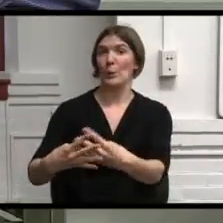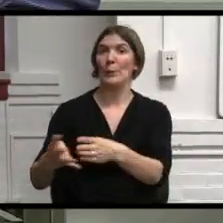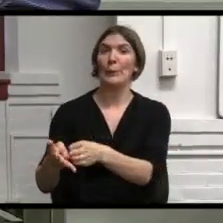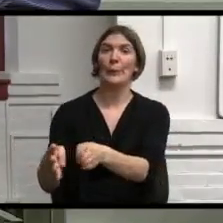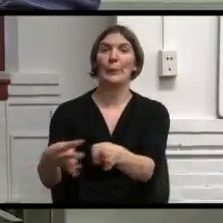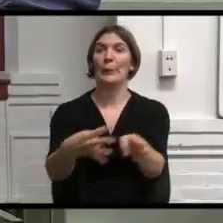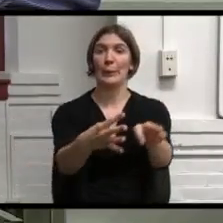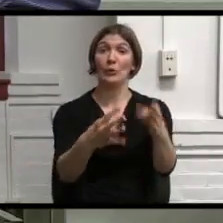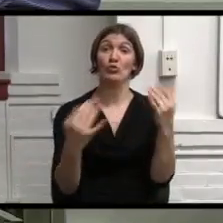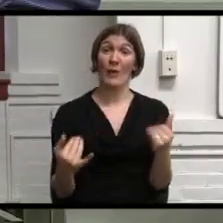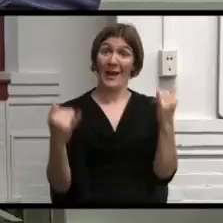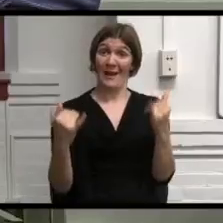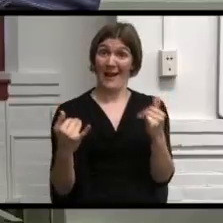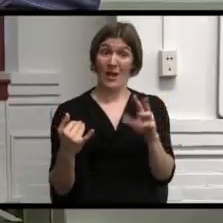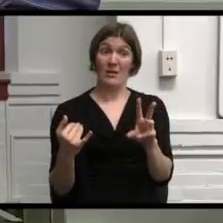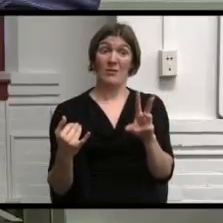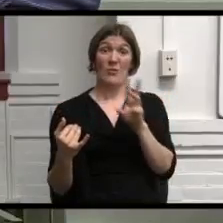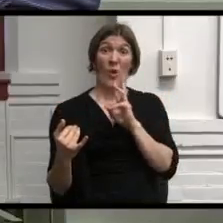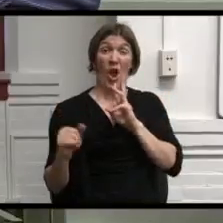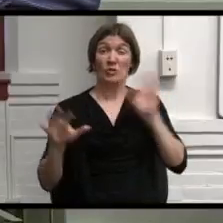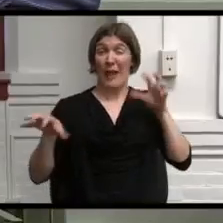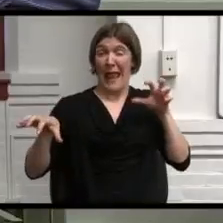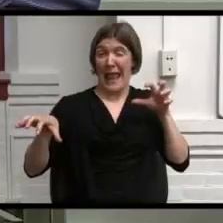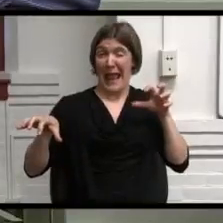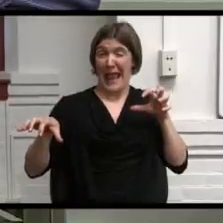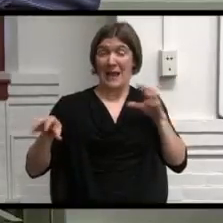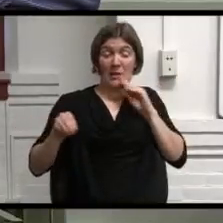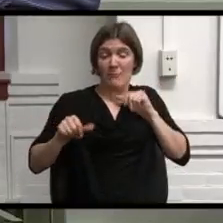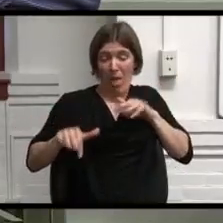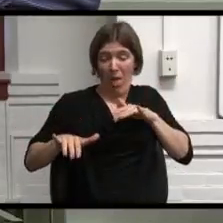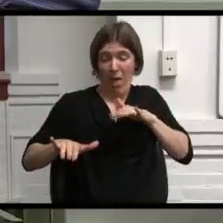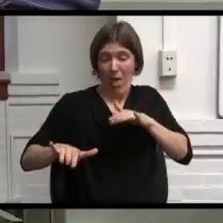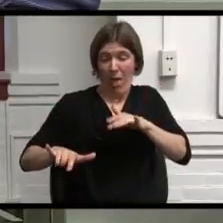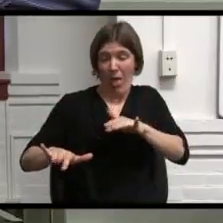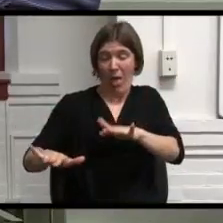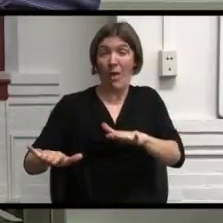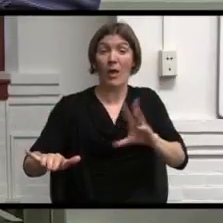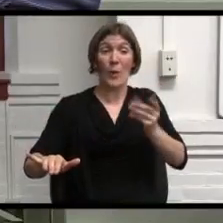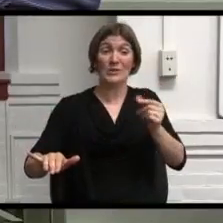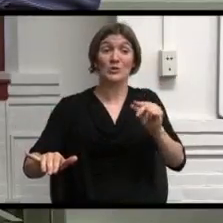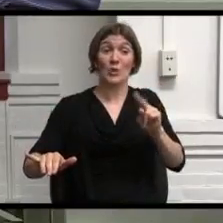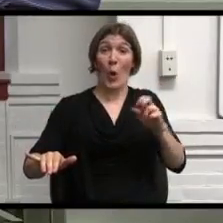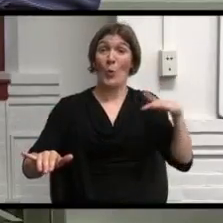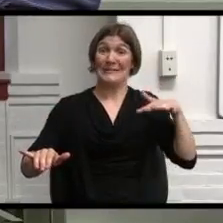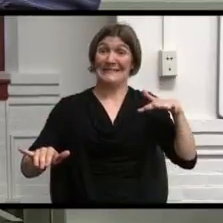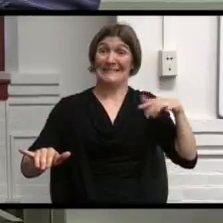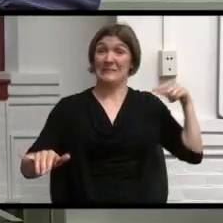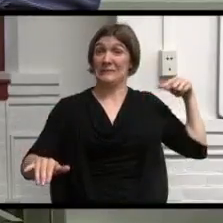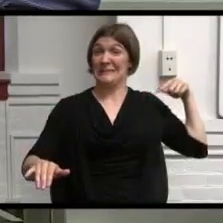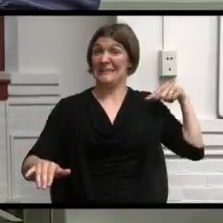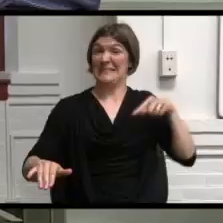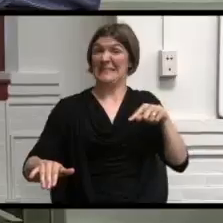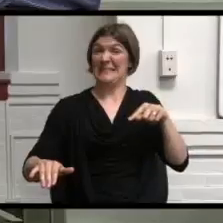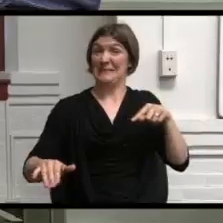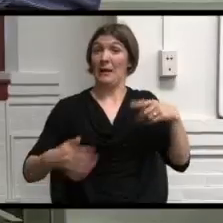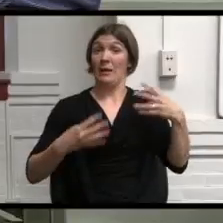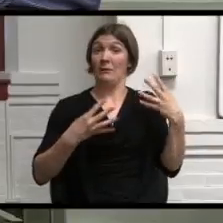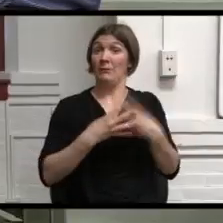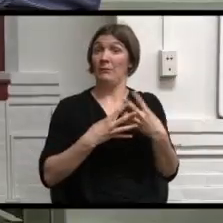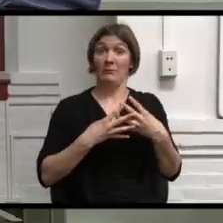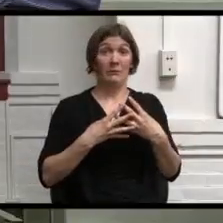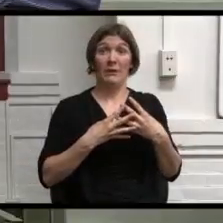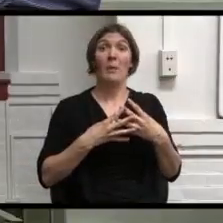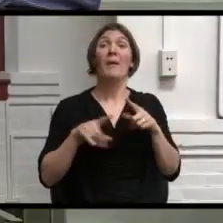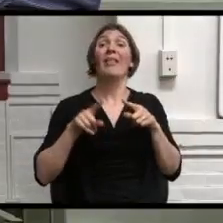stormwater that currently enters the Whetstone Brook at the northern tip of the property, untreated, would become